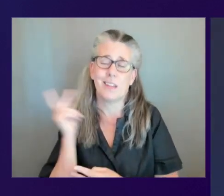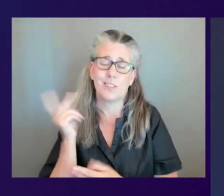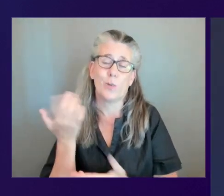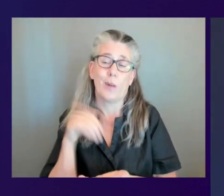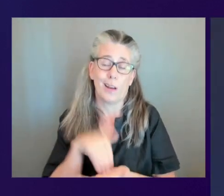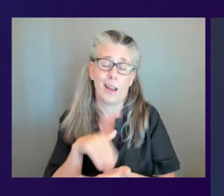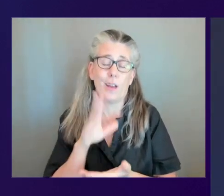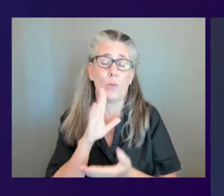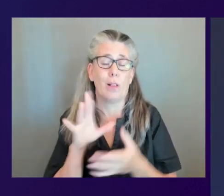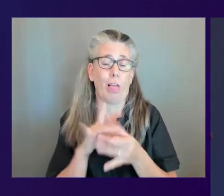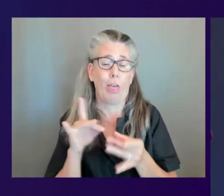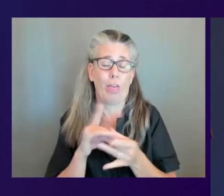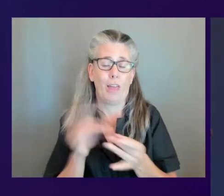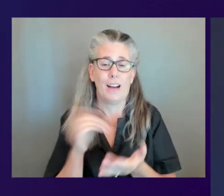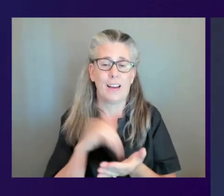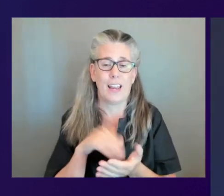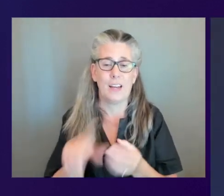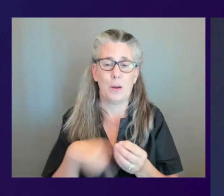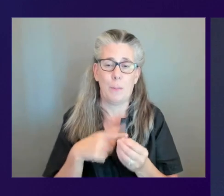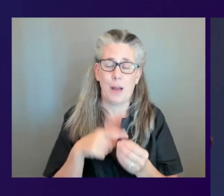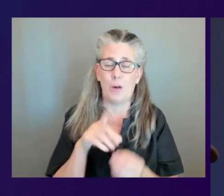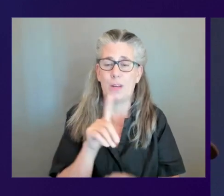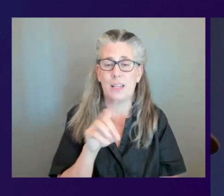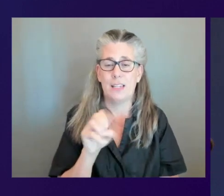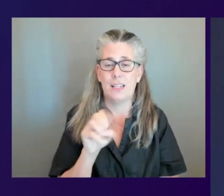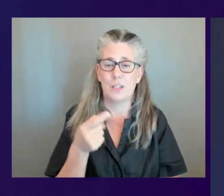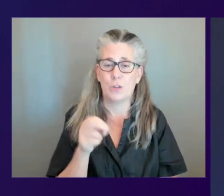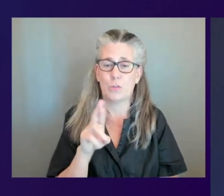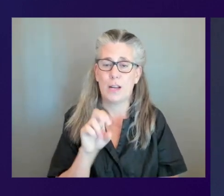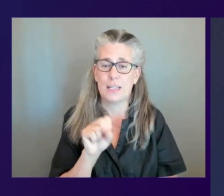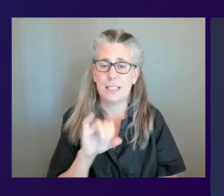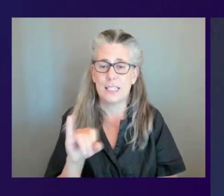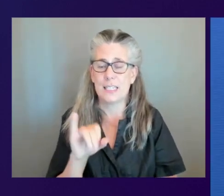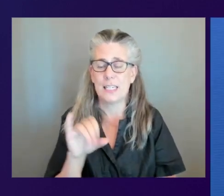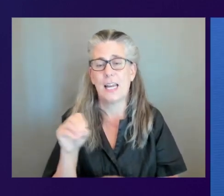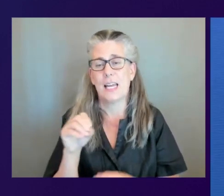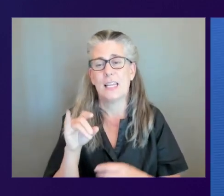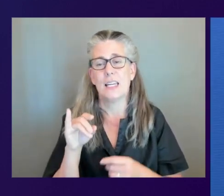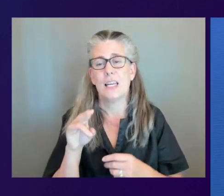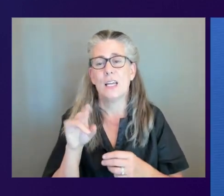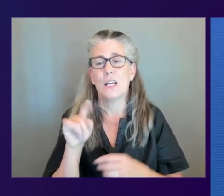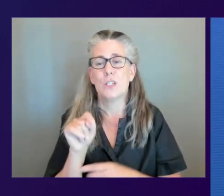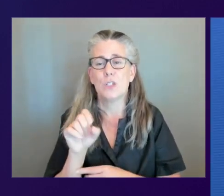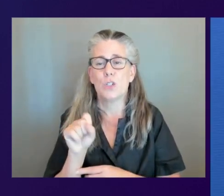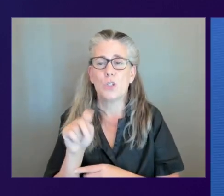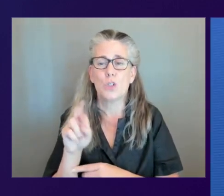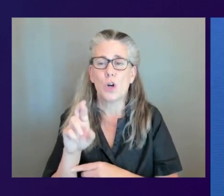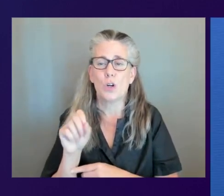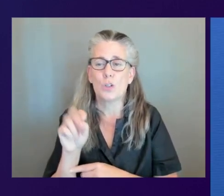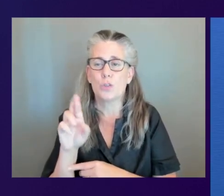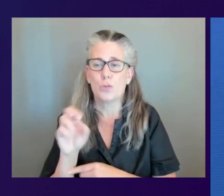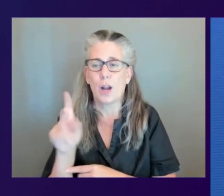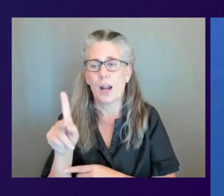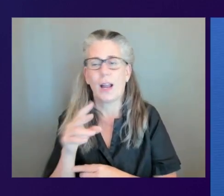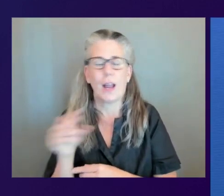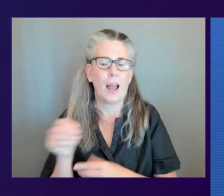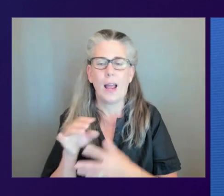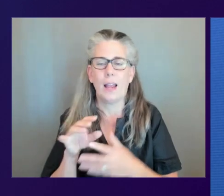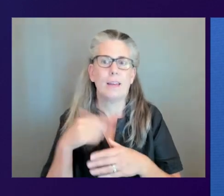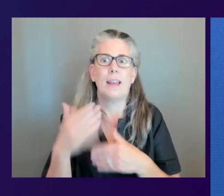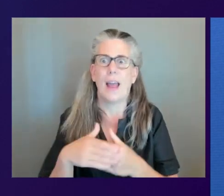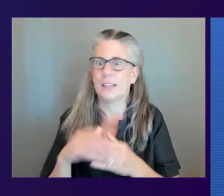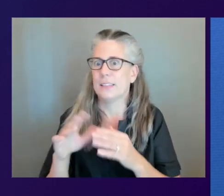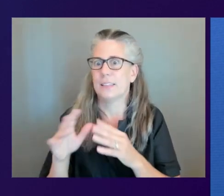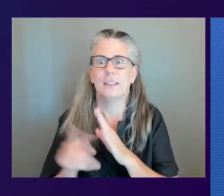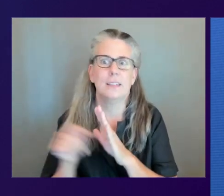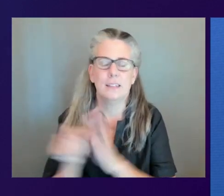next generation and Star Trek. And which one's better, which is obviously Degrassi. But no, we're not. We're not here to talk about that. We're here to talk